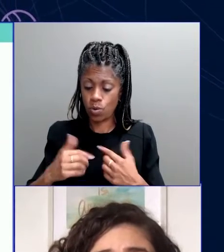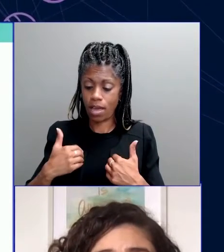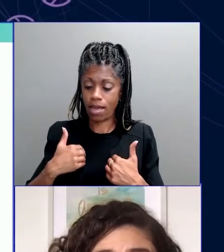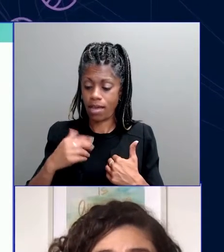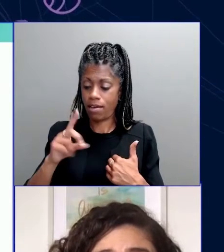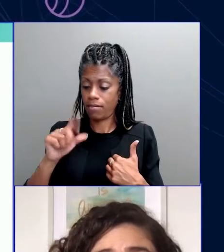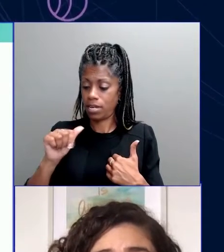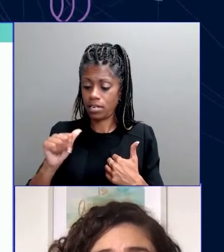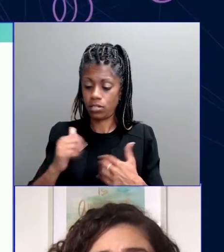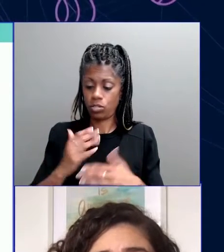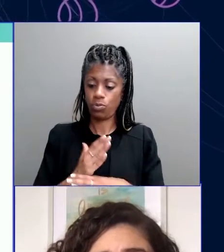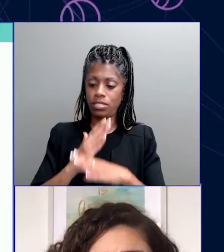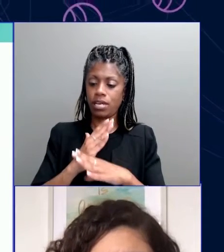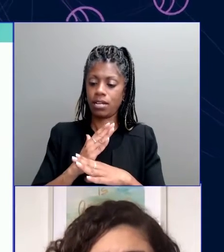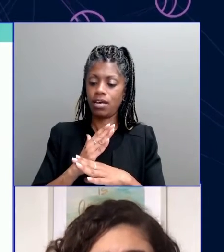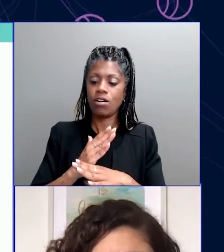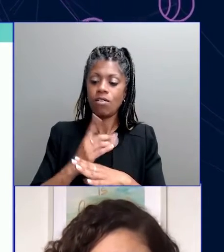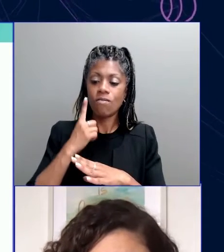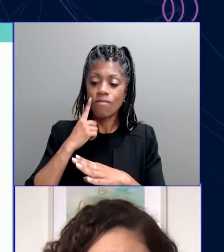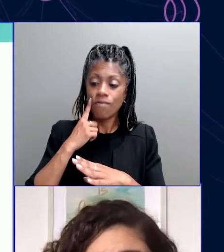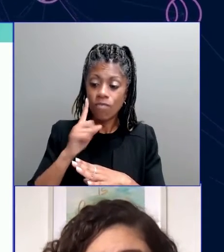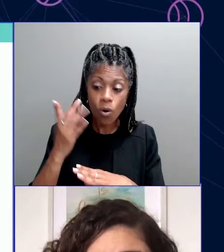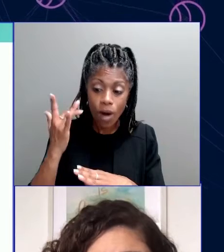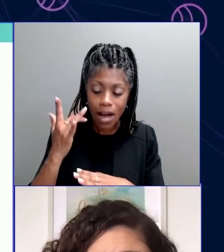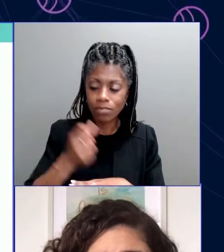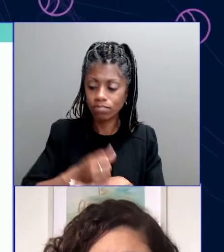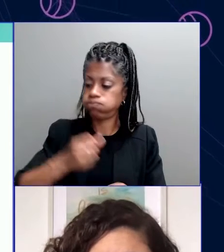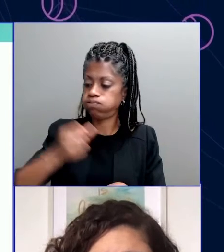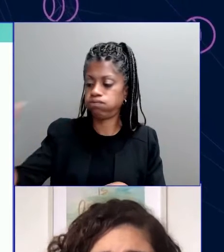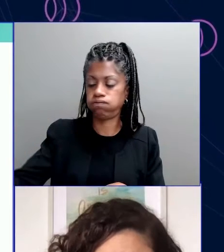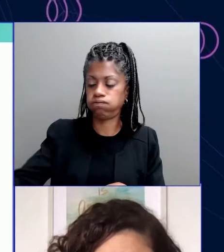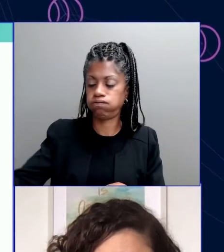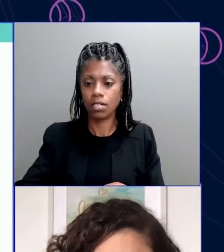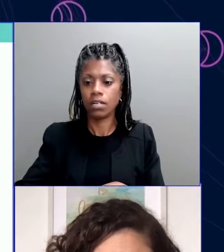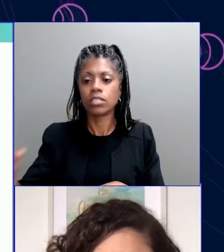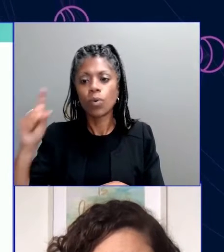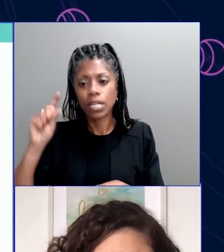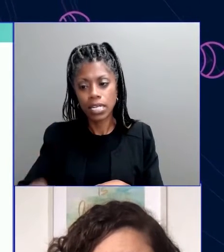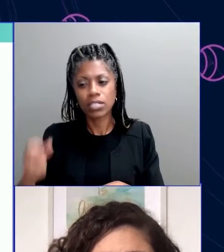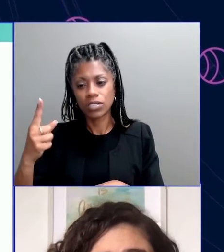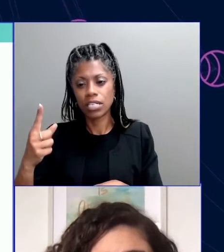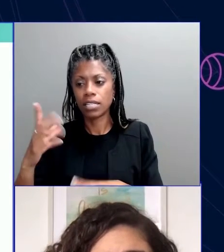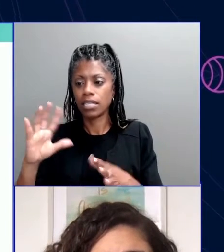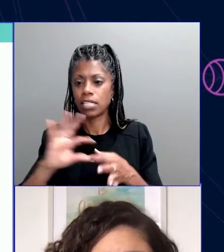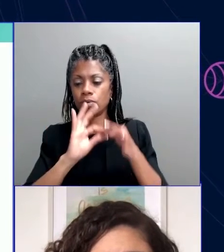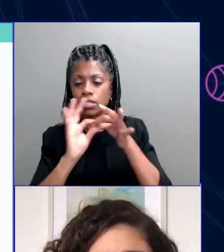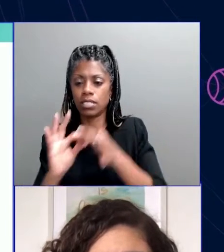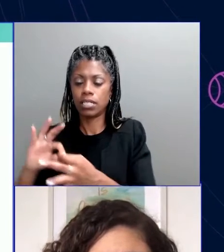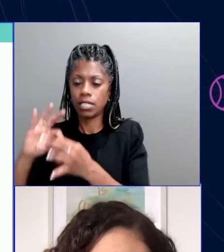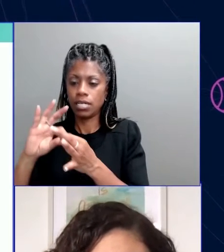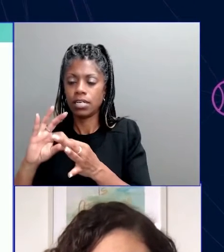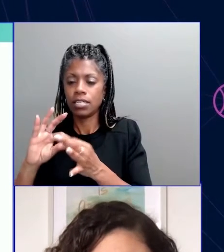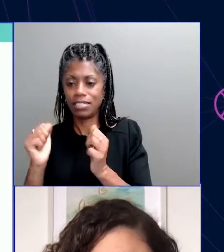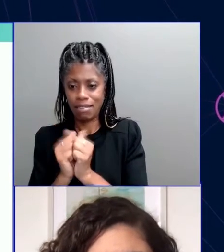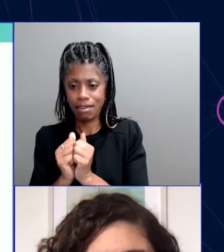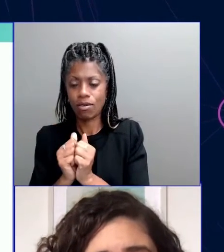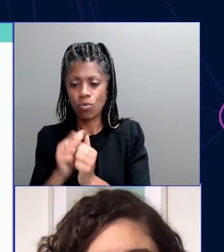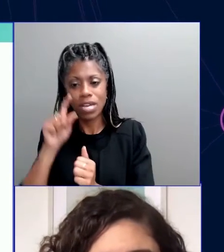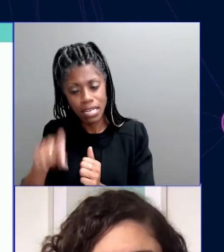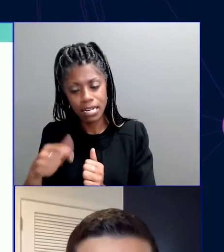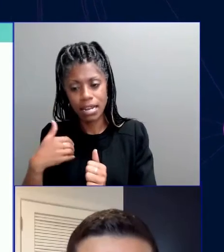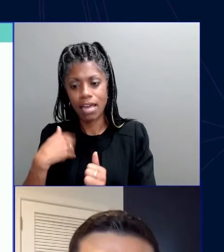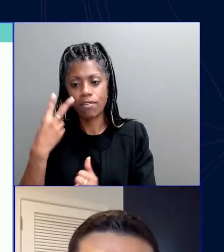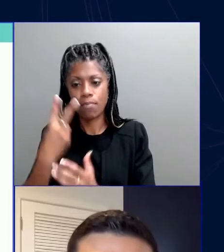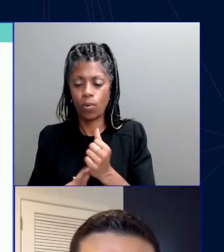This goal supported our long-term strategy to deliver citizenship for millions. And now I'll hand it over to Jose to share our solutions.